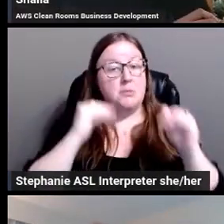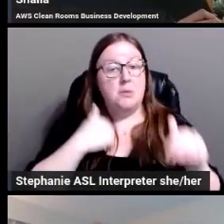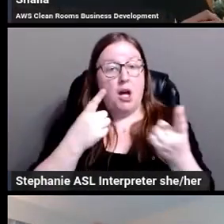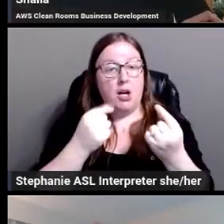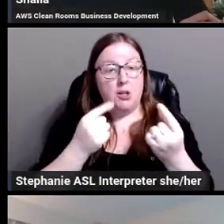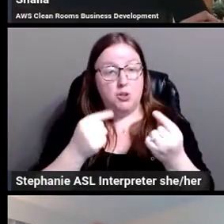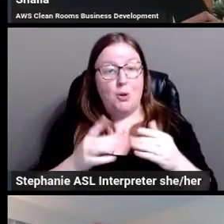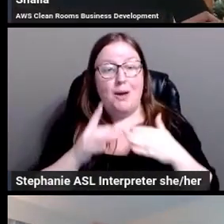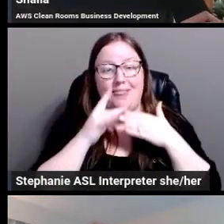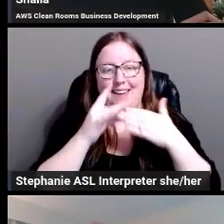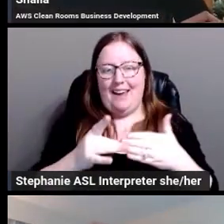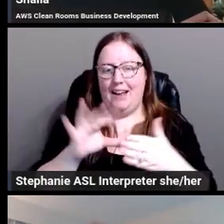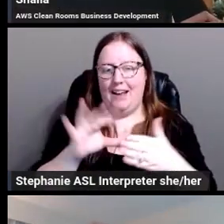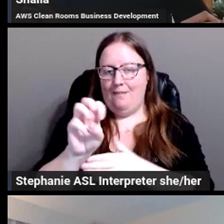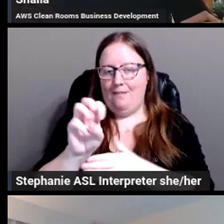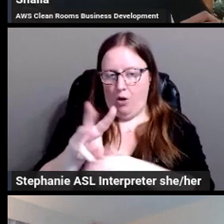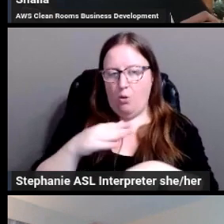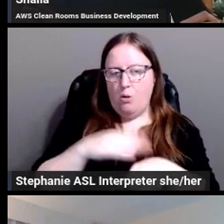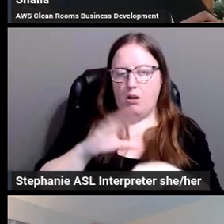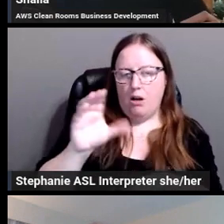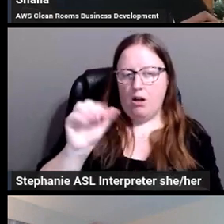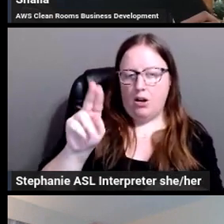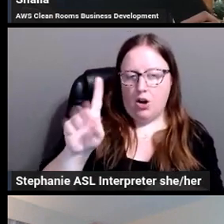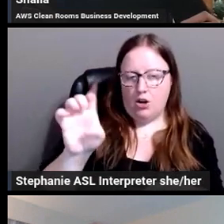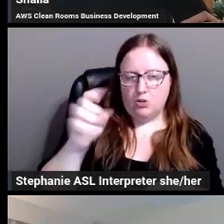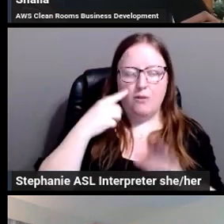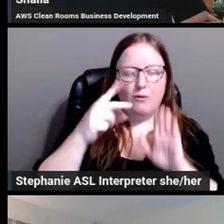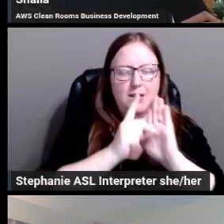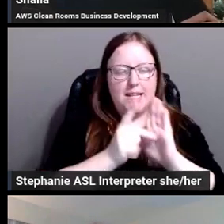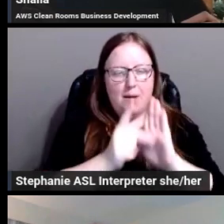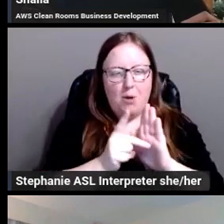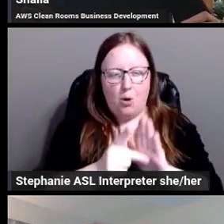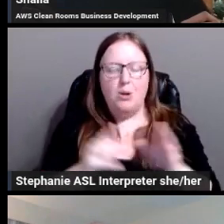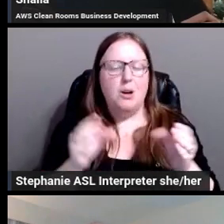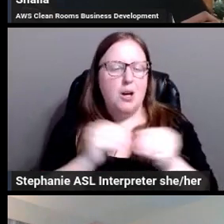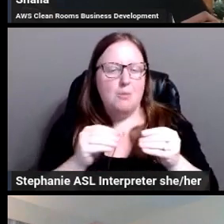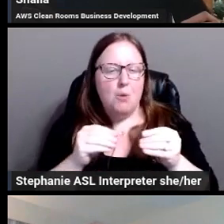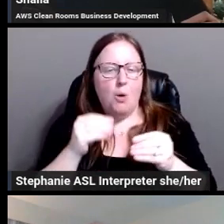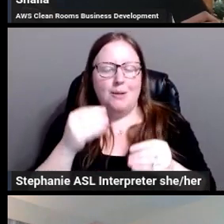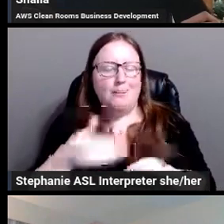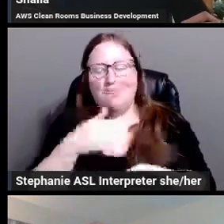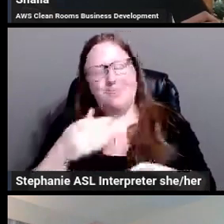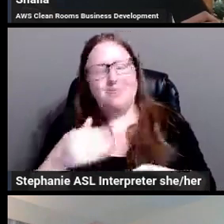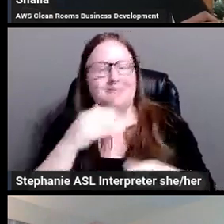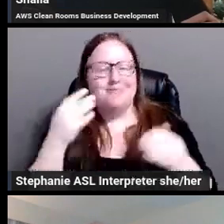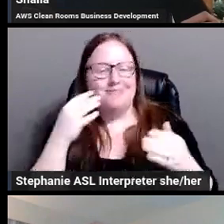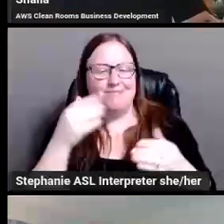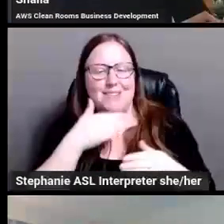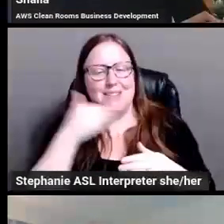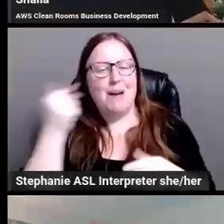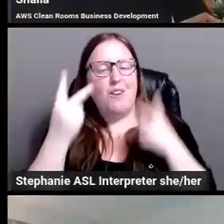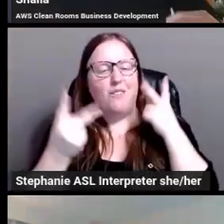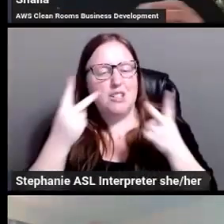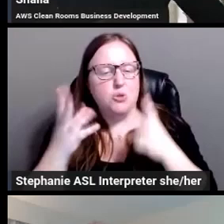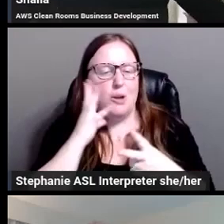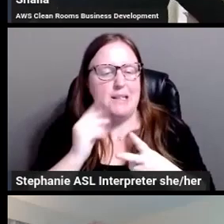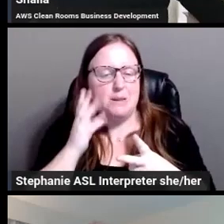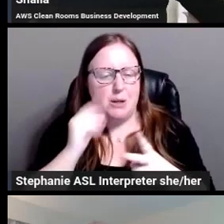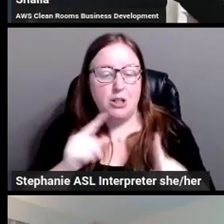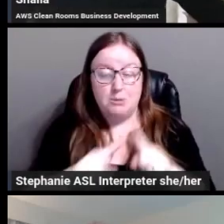guided flow on the console to just do this demo. It makes for a much better visual experience. But honestly, you can do